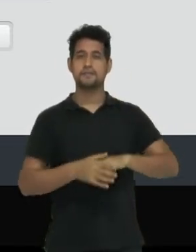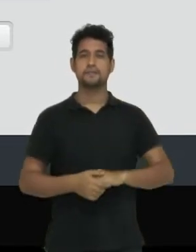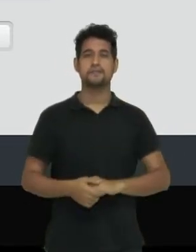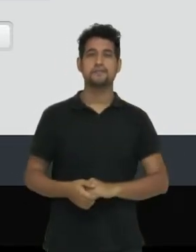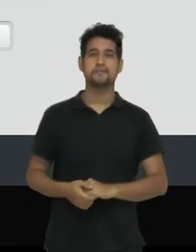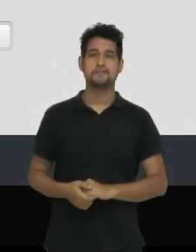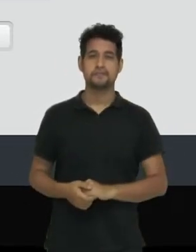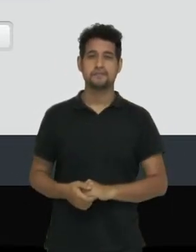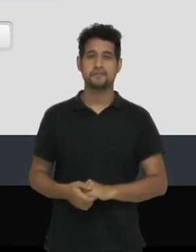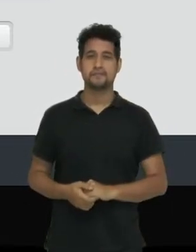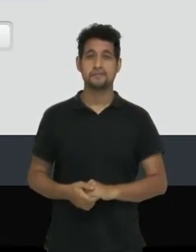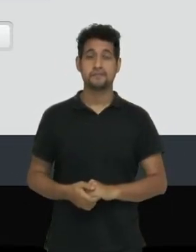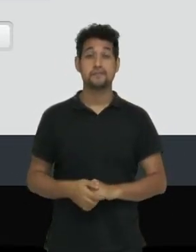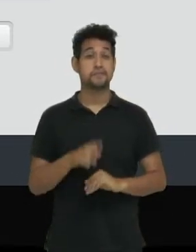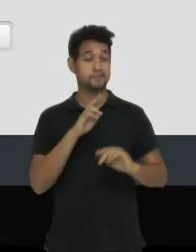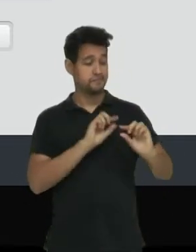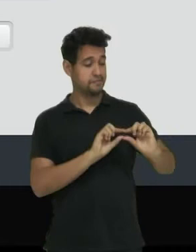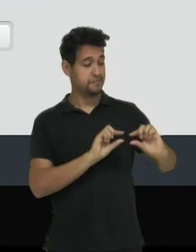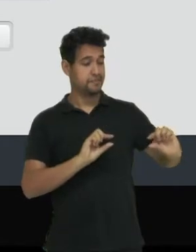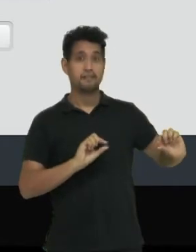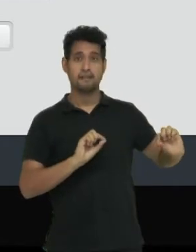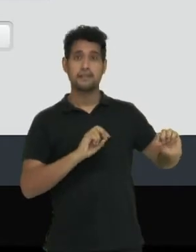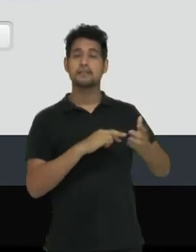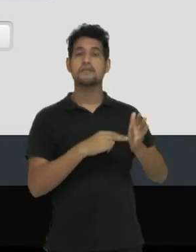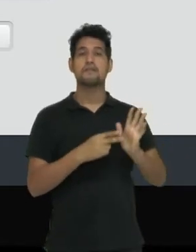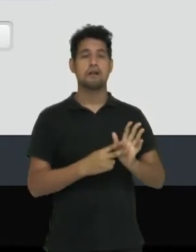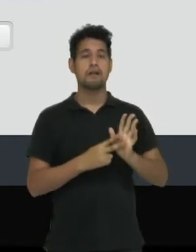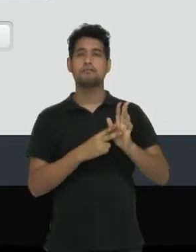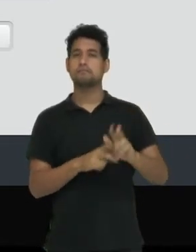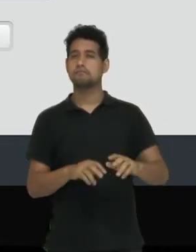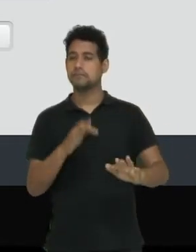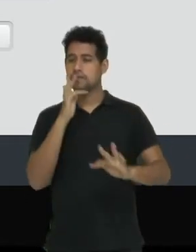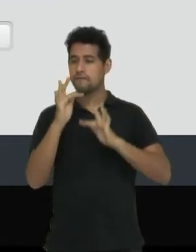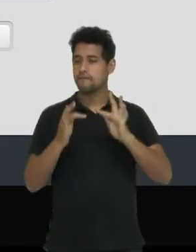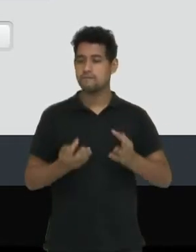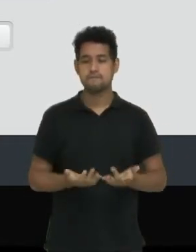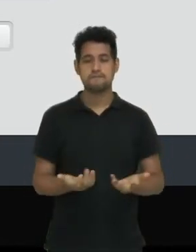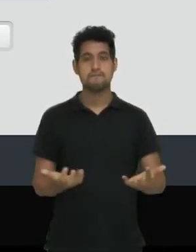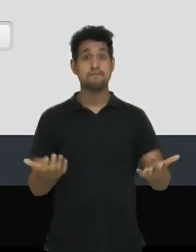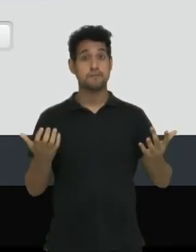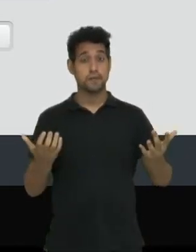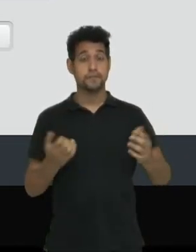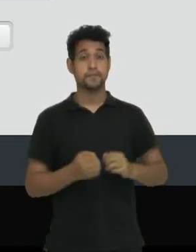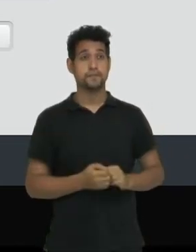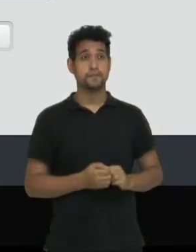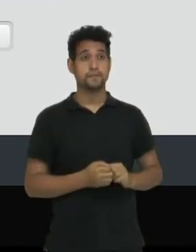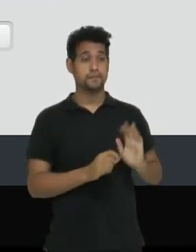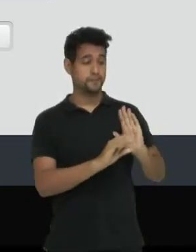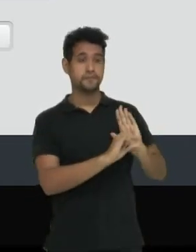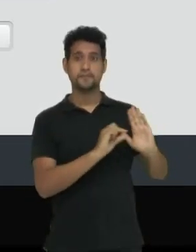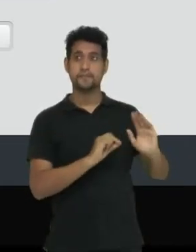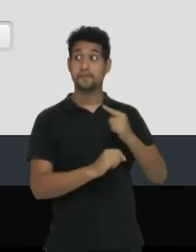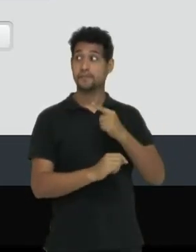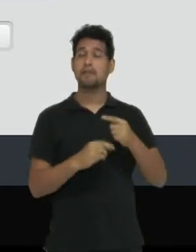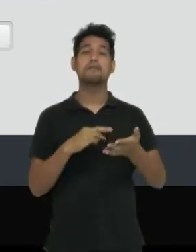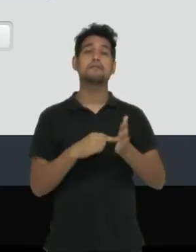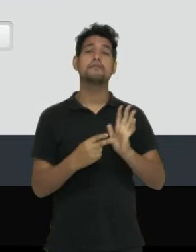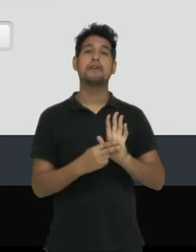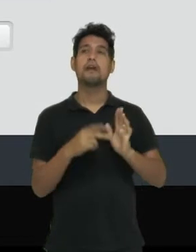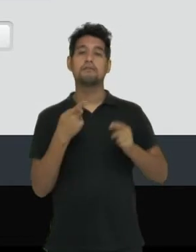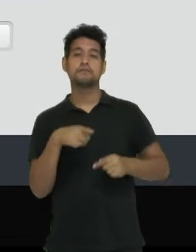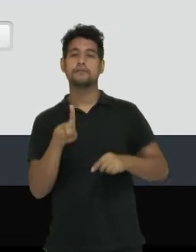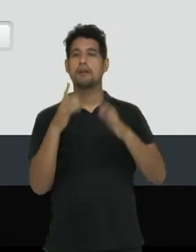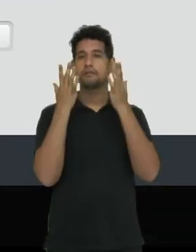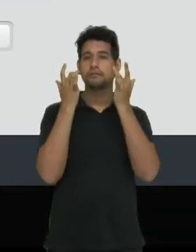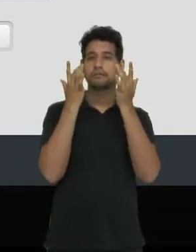Gardening. Gardening, jardinagem. Going to the theater. Going to the theater, indo ao teatro.